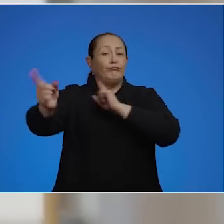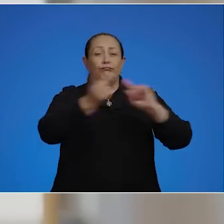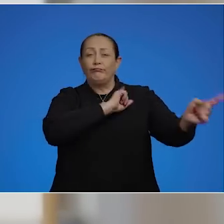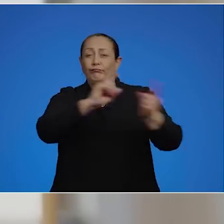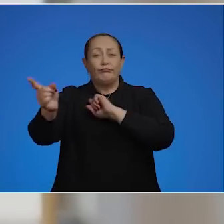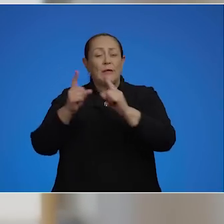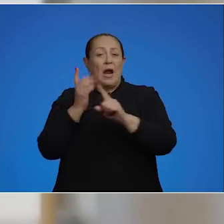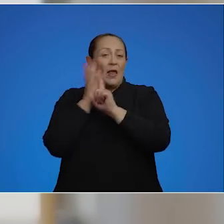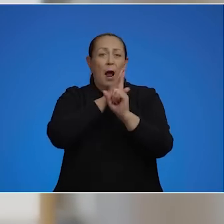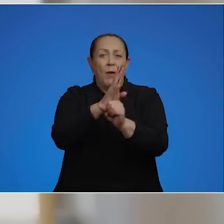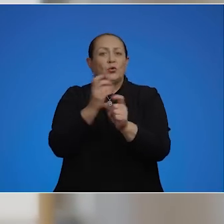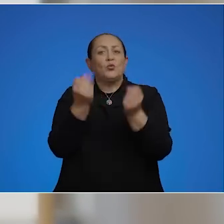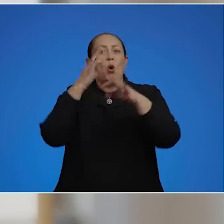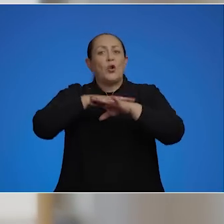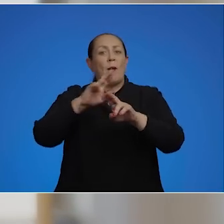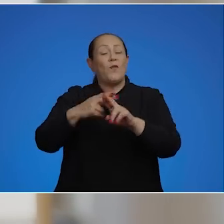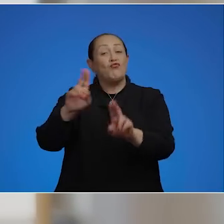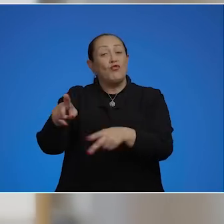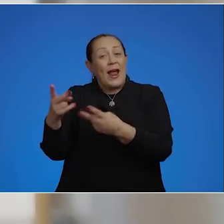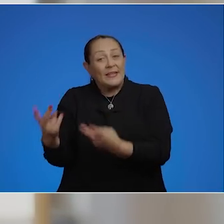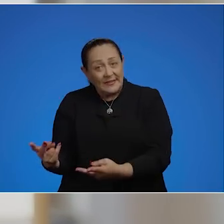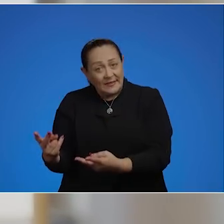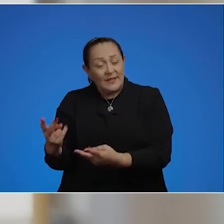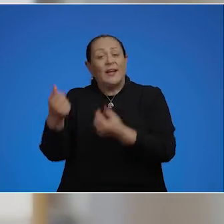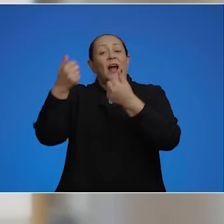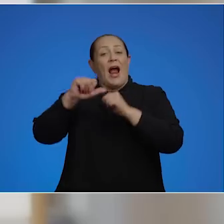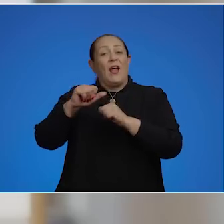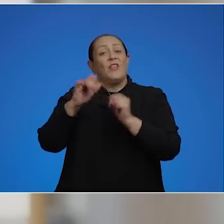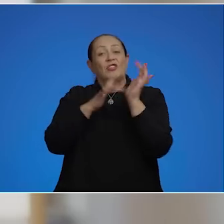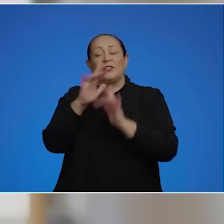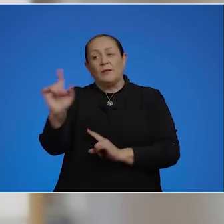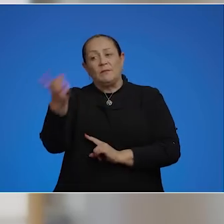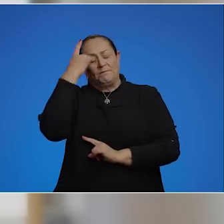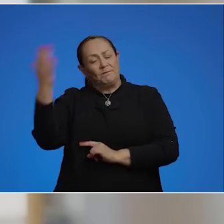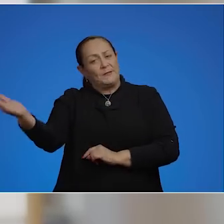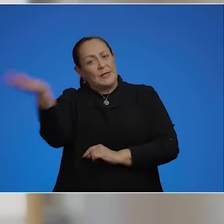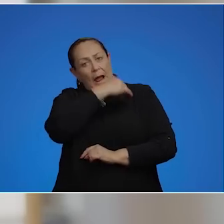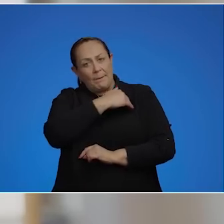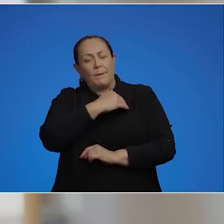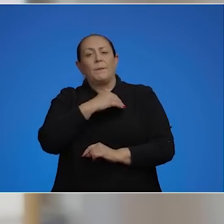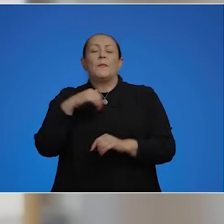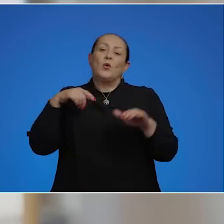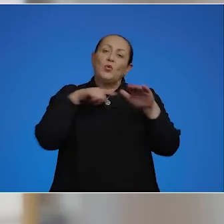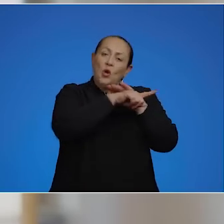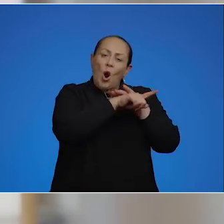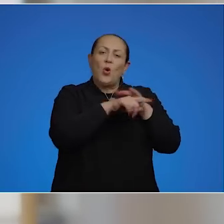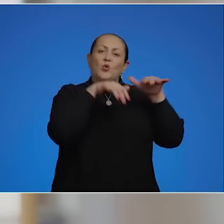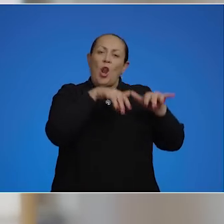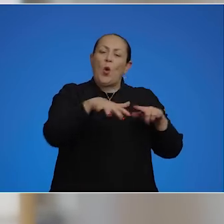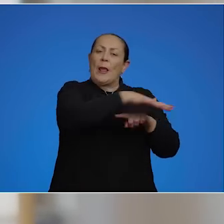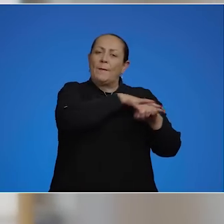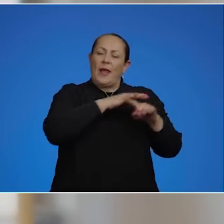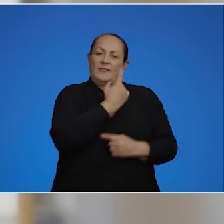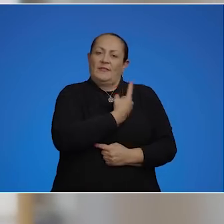that the apostles didn't even have time to rest and He Himself calls them out of their ministry and says, us go to a